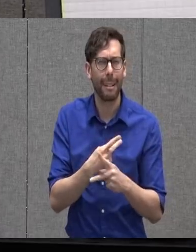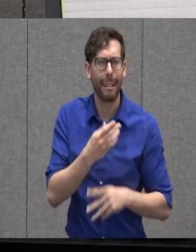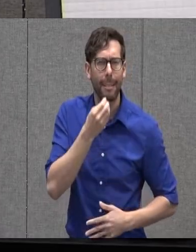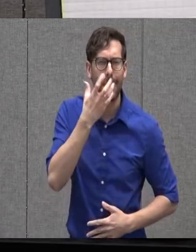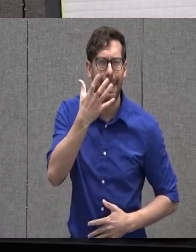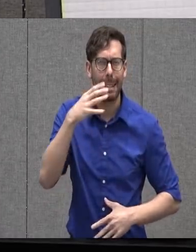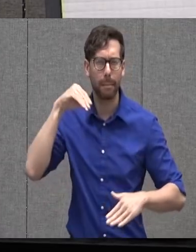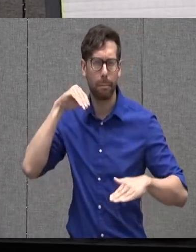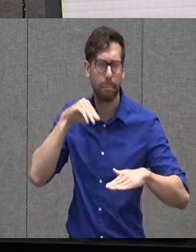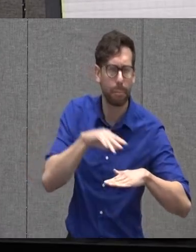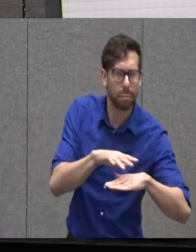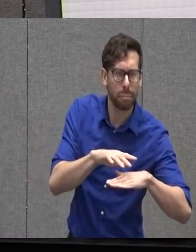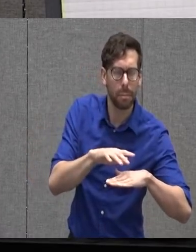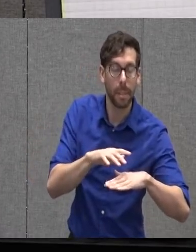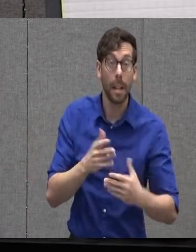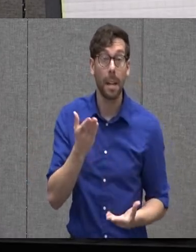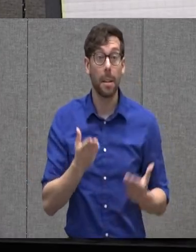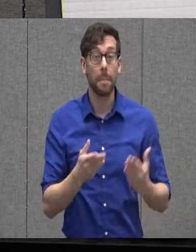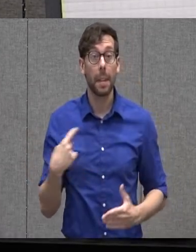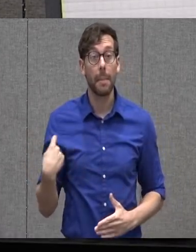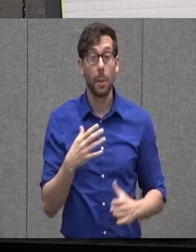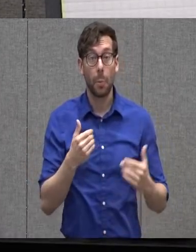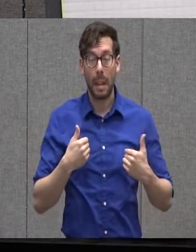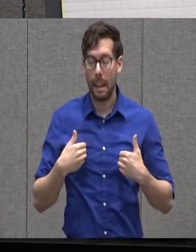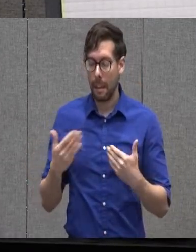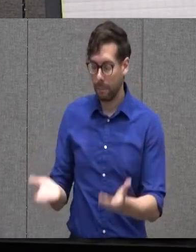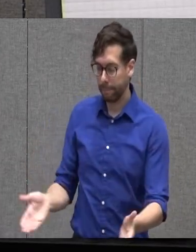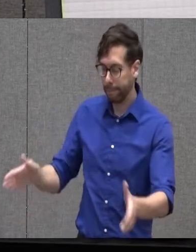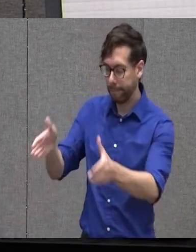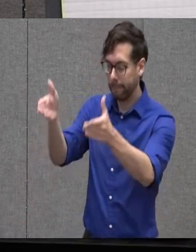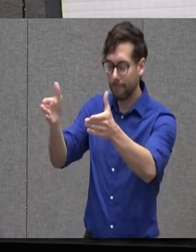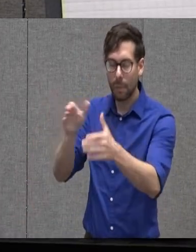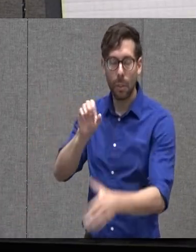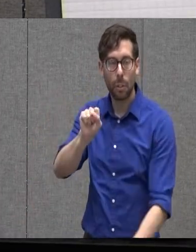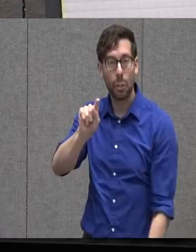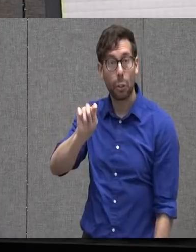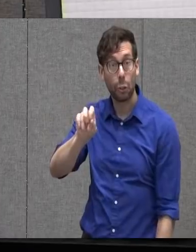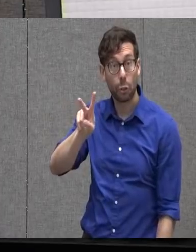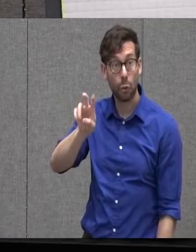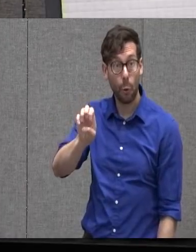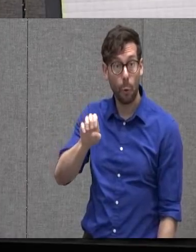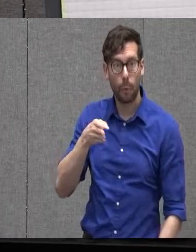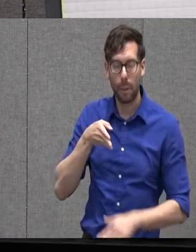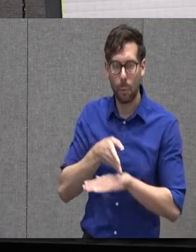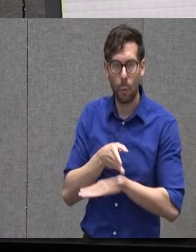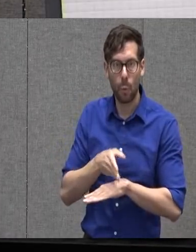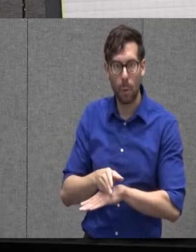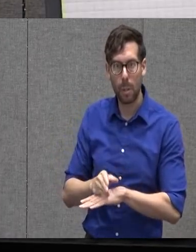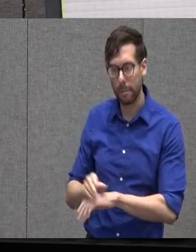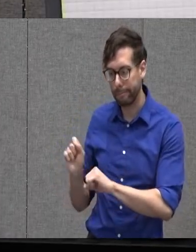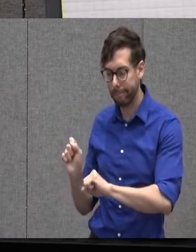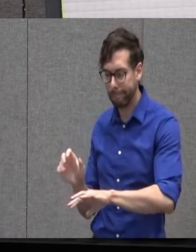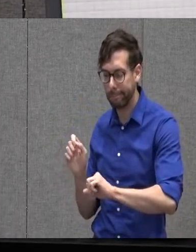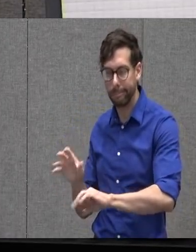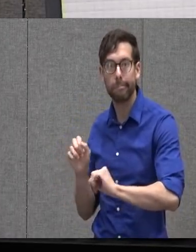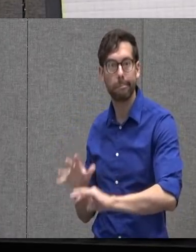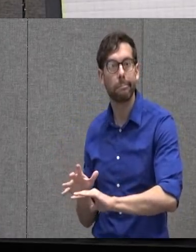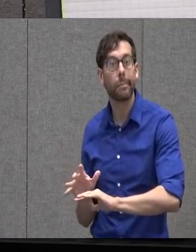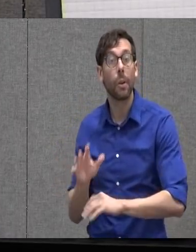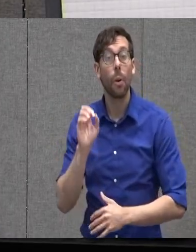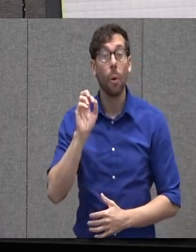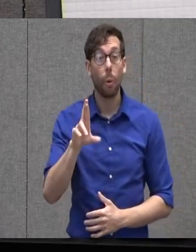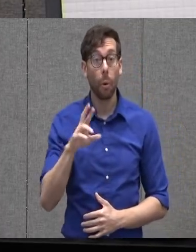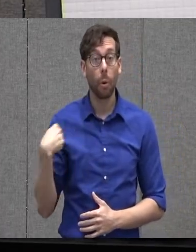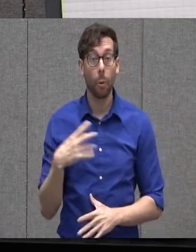Maybe we have a wood stove and we add this to a stove. Maybe we have a fire pit. Maybe we have